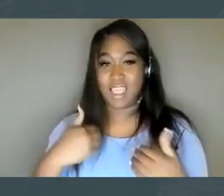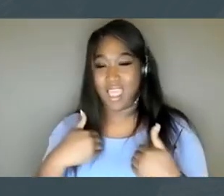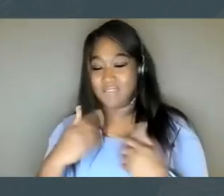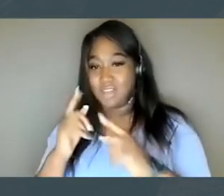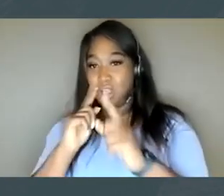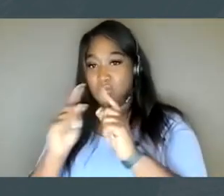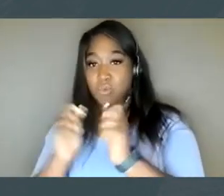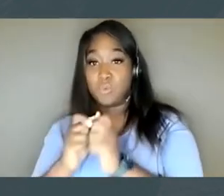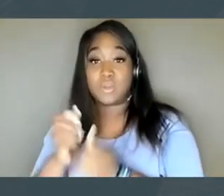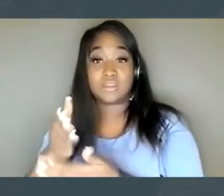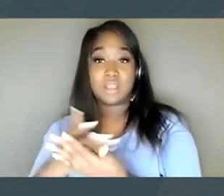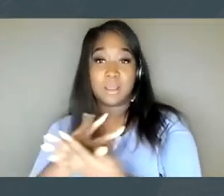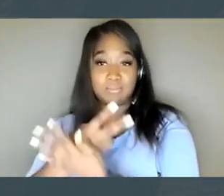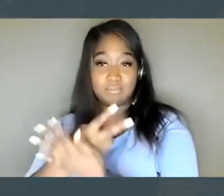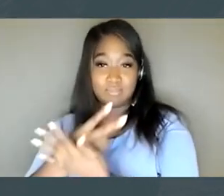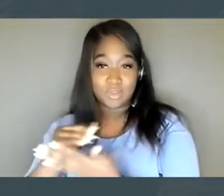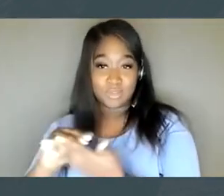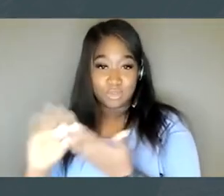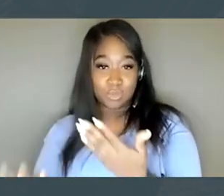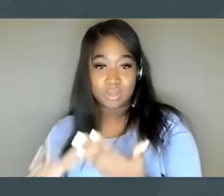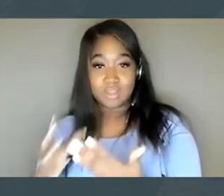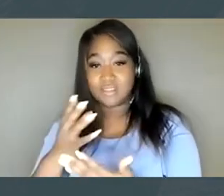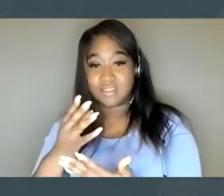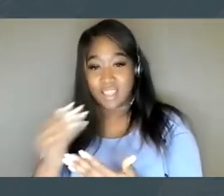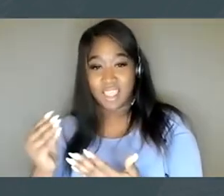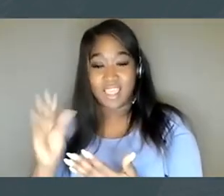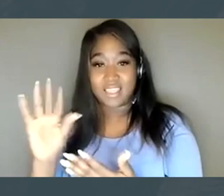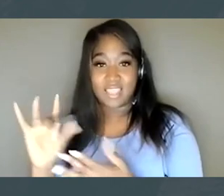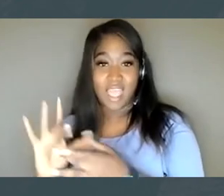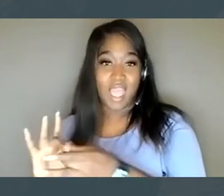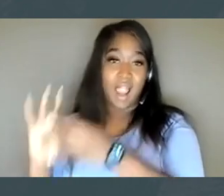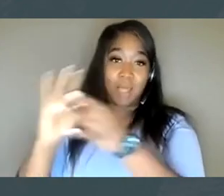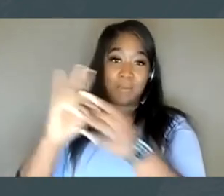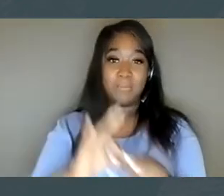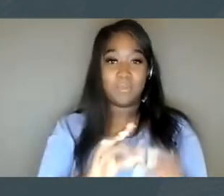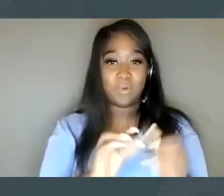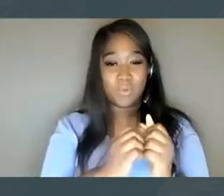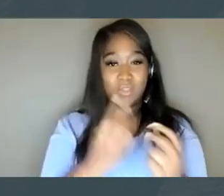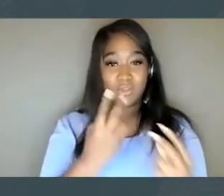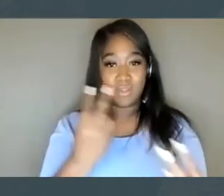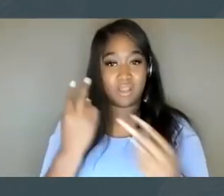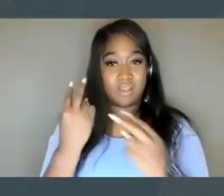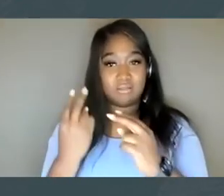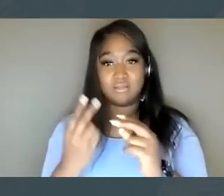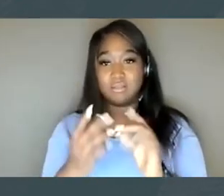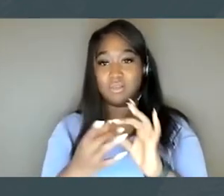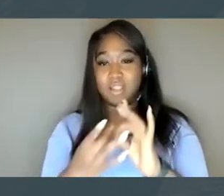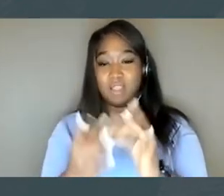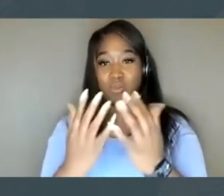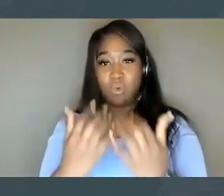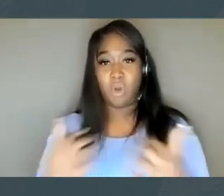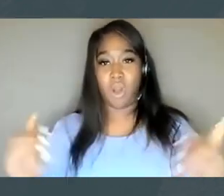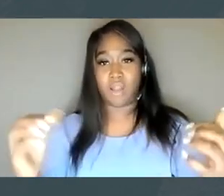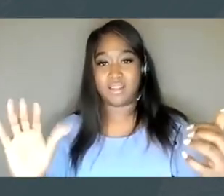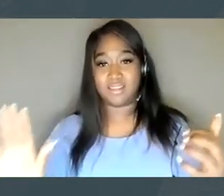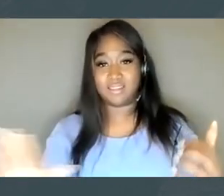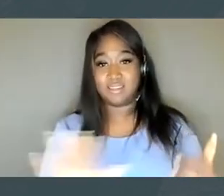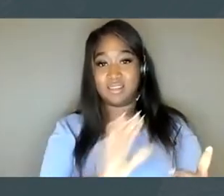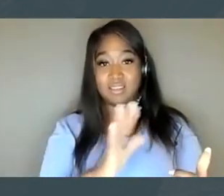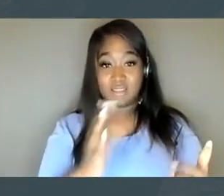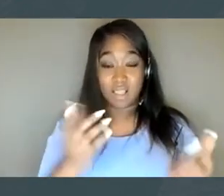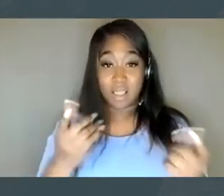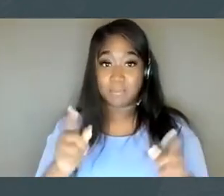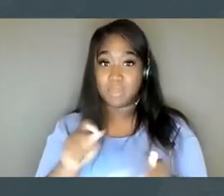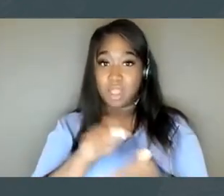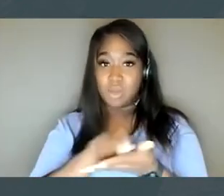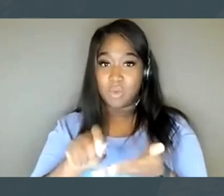think it takes us back to a reflection on audiences. When I write Le Triangle et l'Hexagone, the